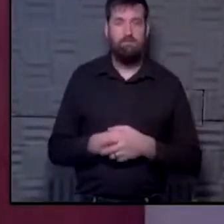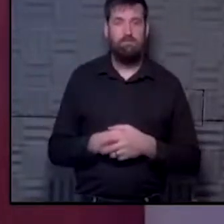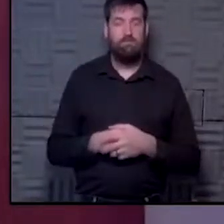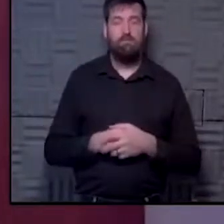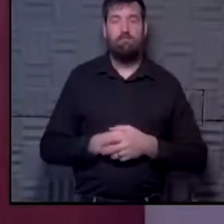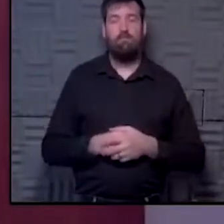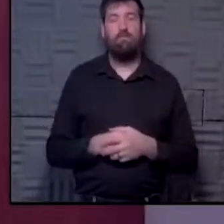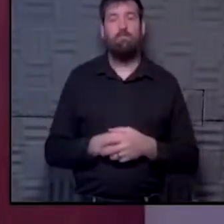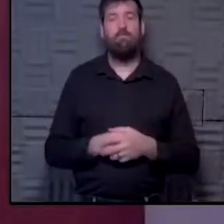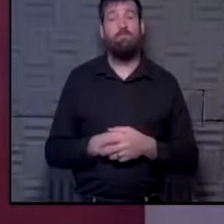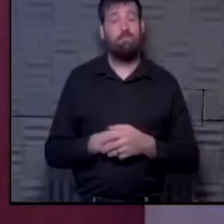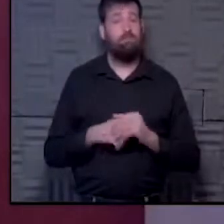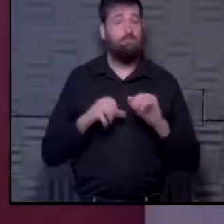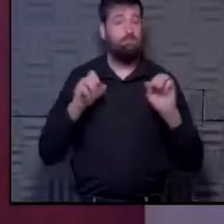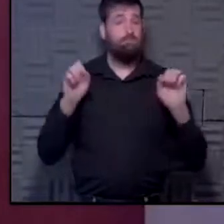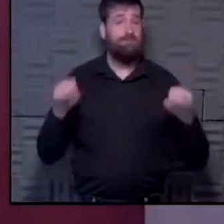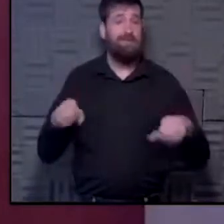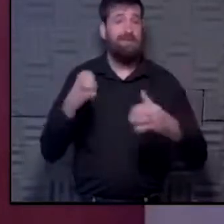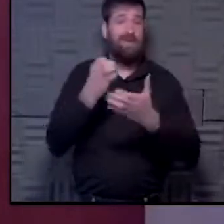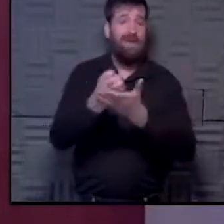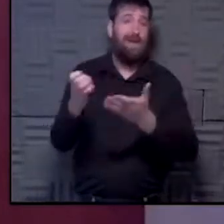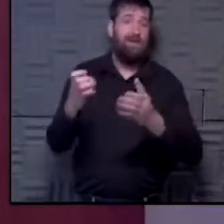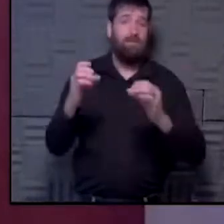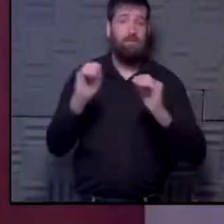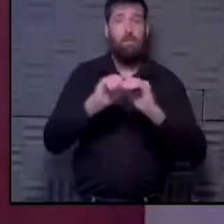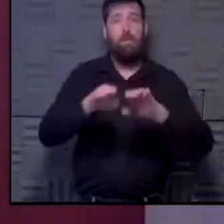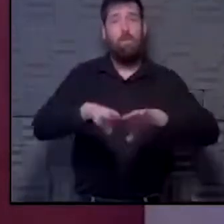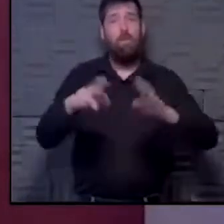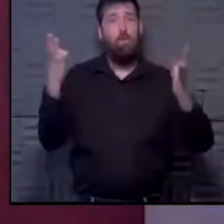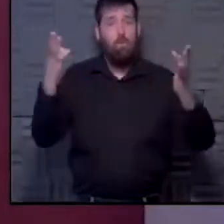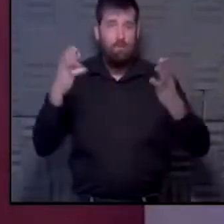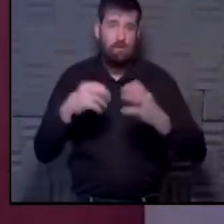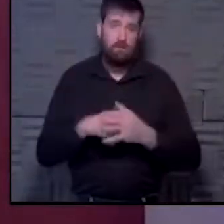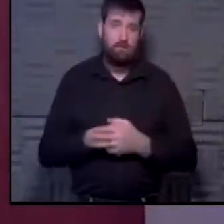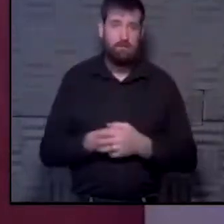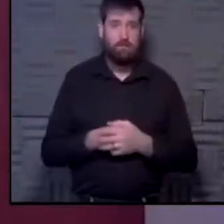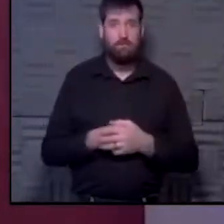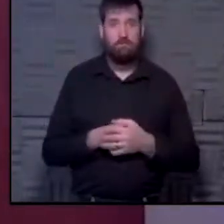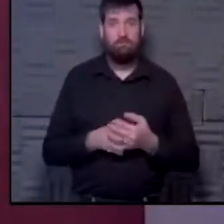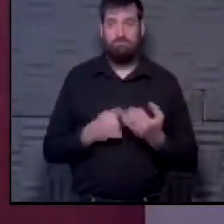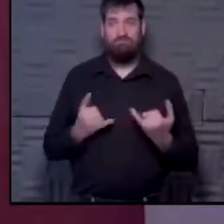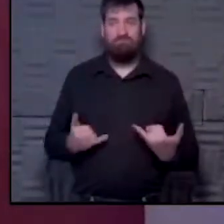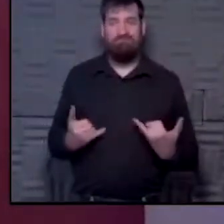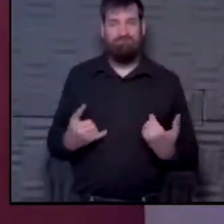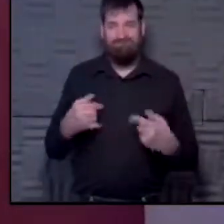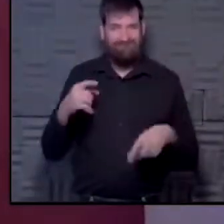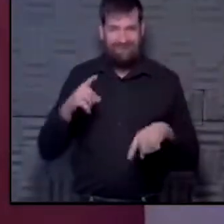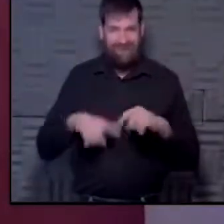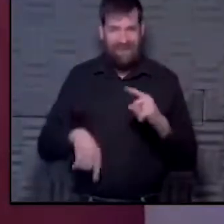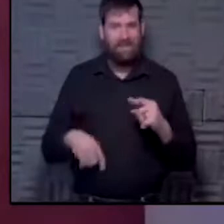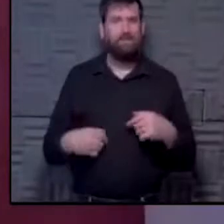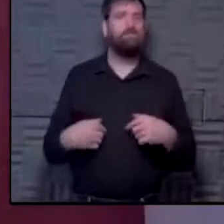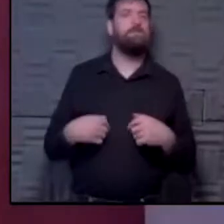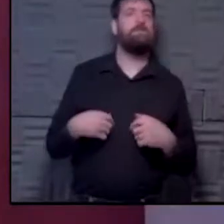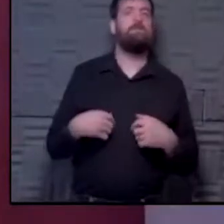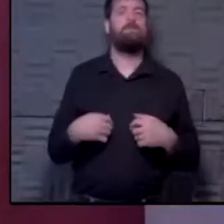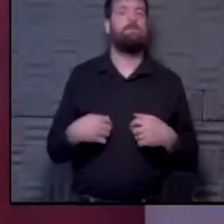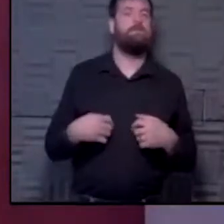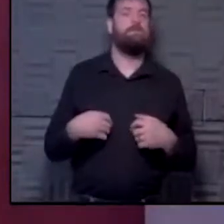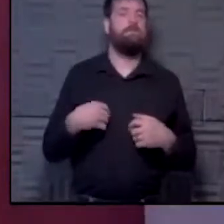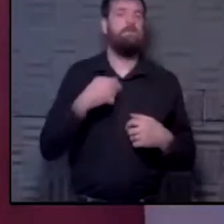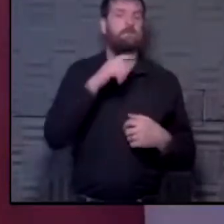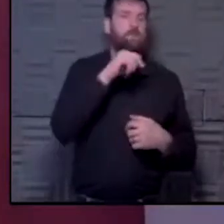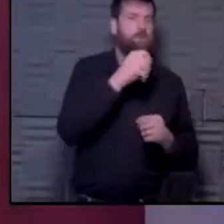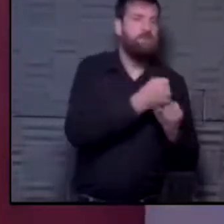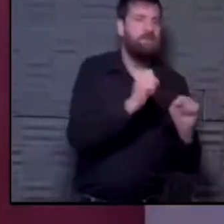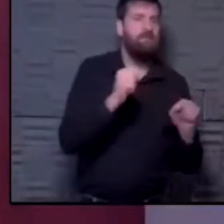either. We could open up the economy in ways that we can't right now when we don't know who is safer and